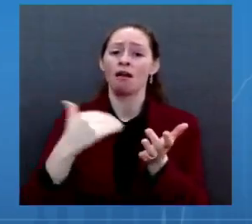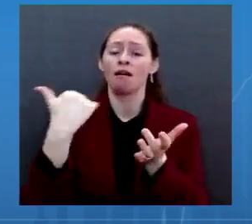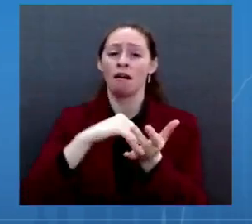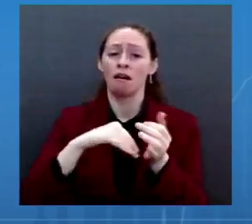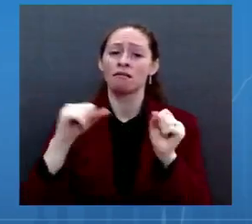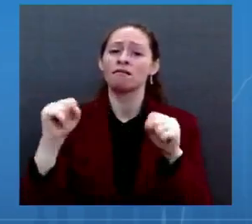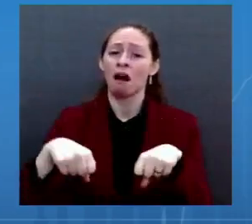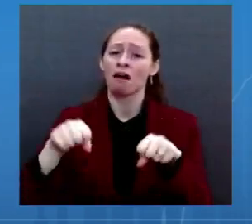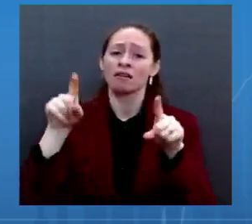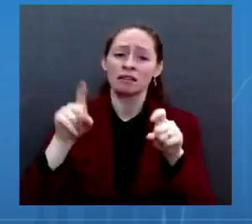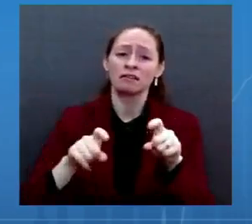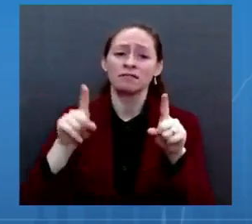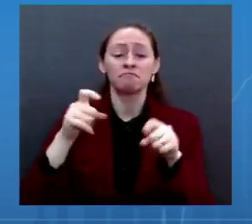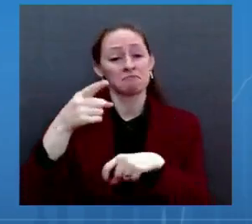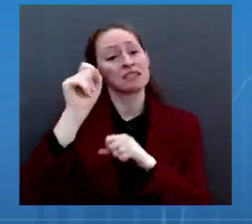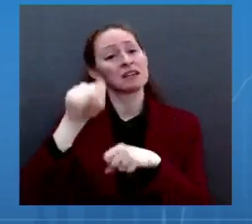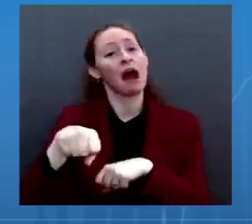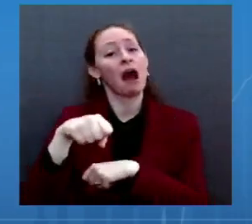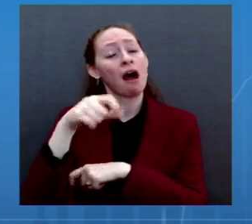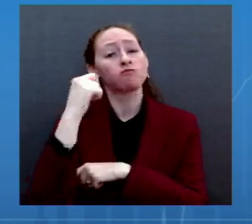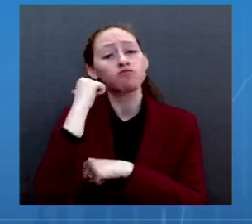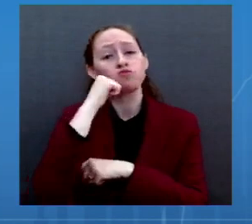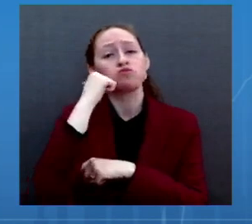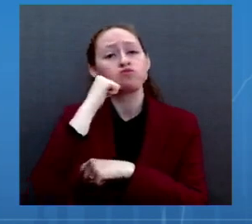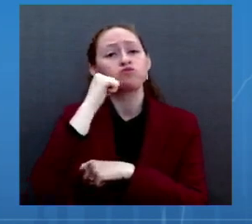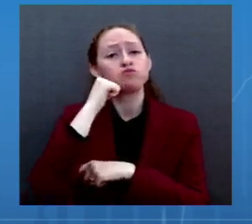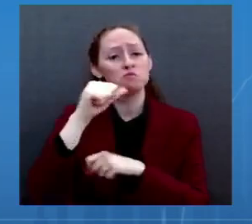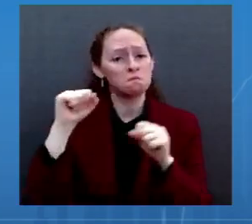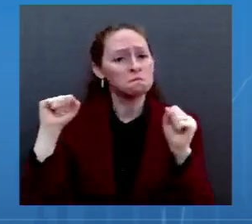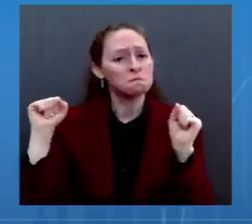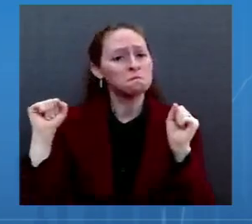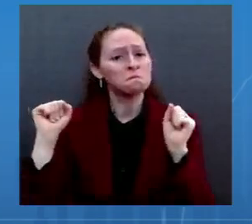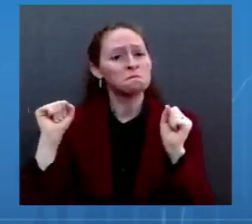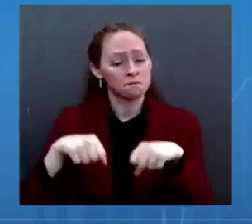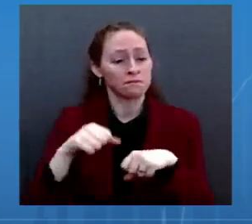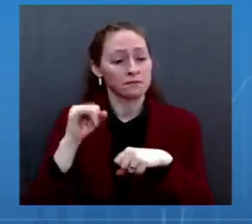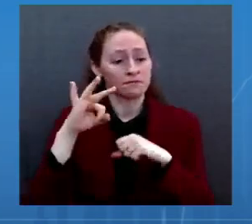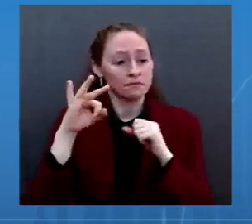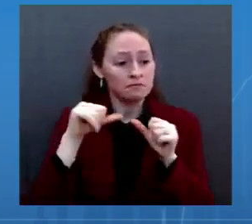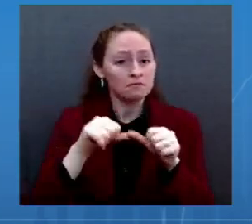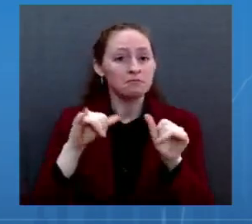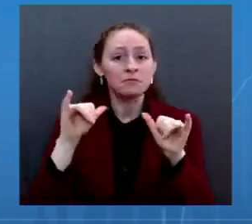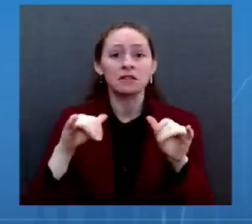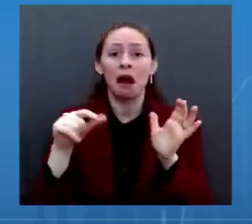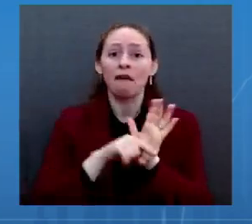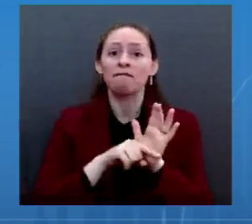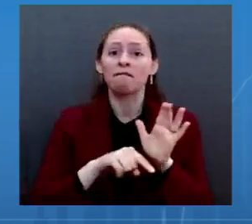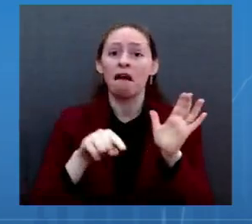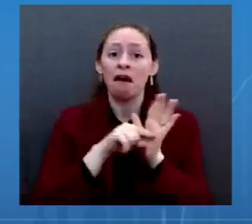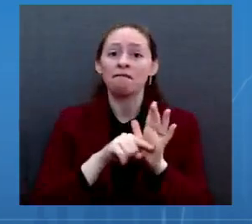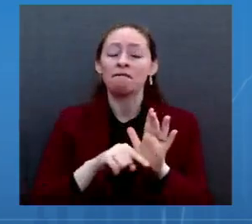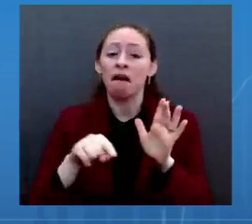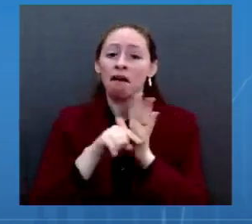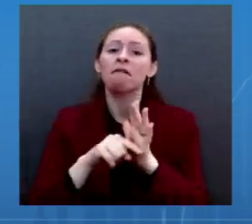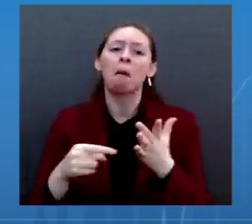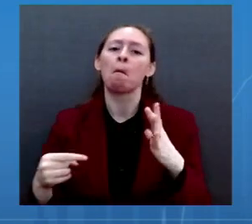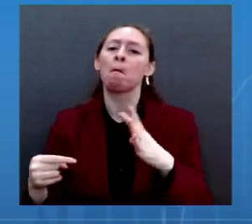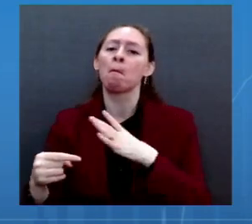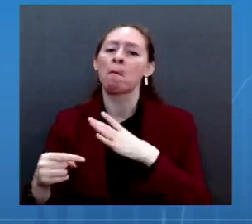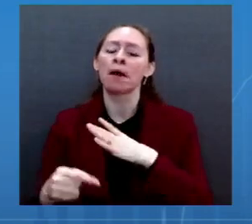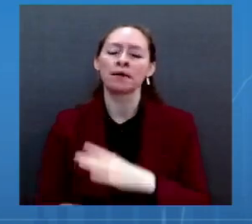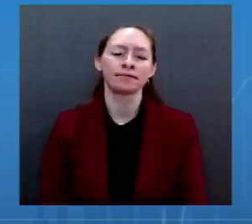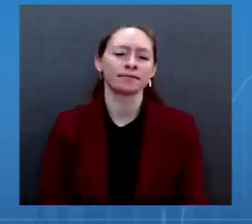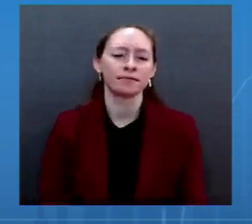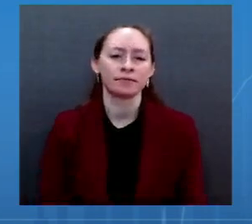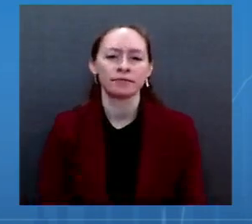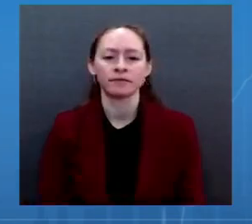confirm that people continue to be negative. Maybe I'll pass it to Dr. Dr. Fauci, to talk about RADx and